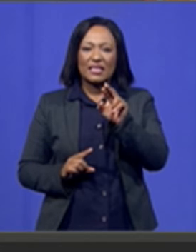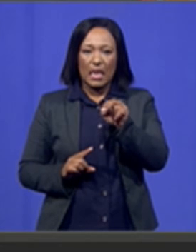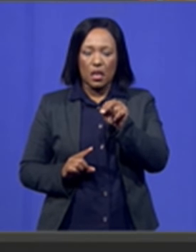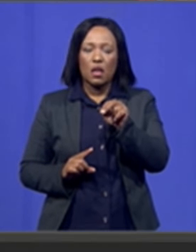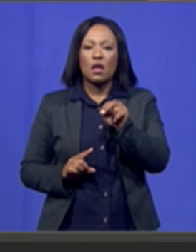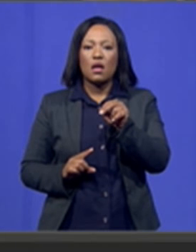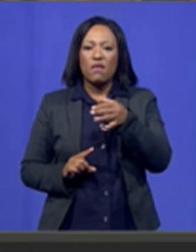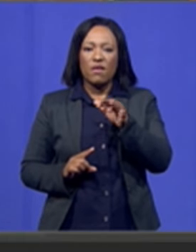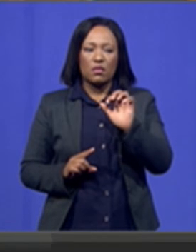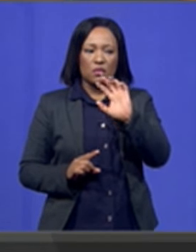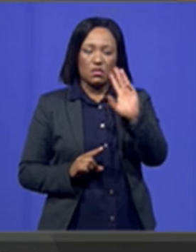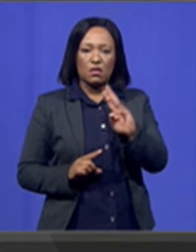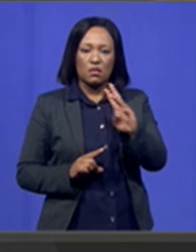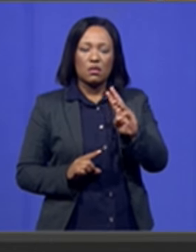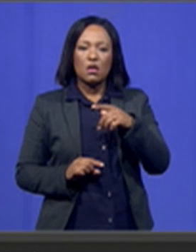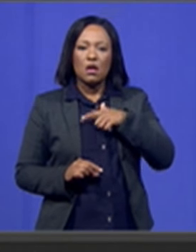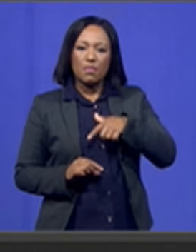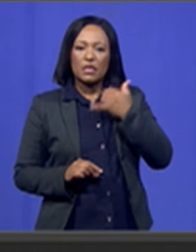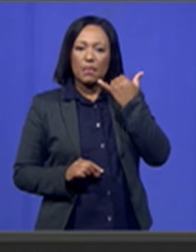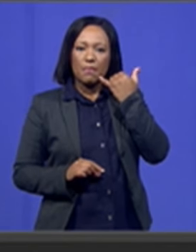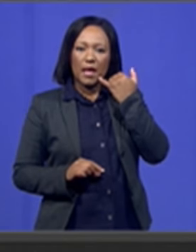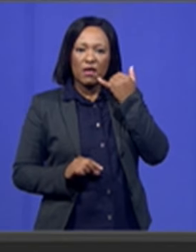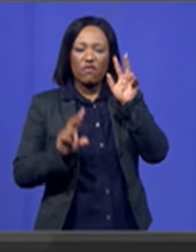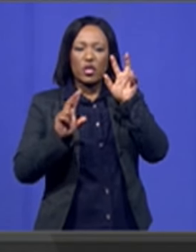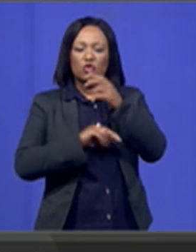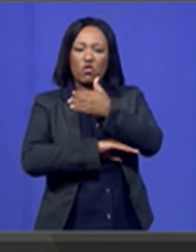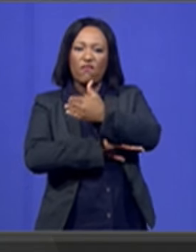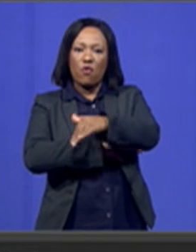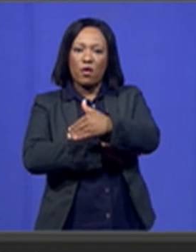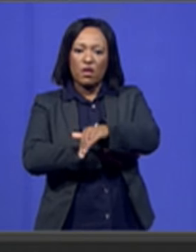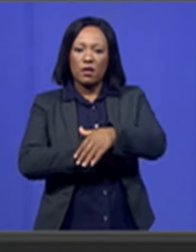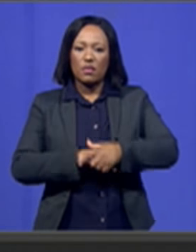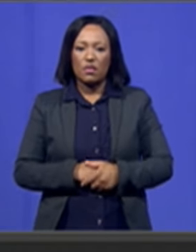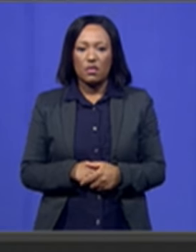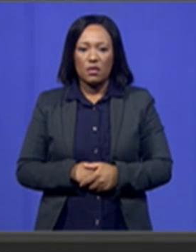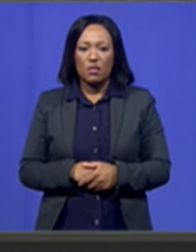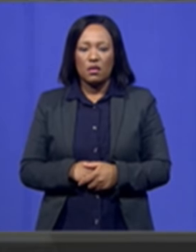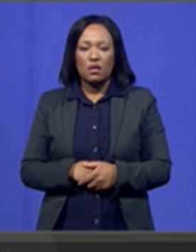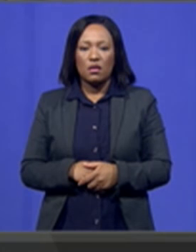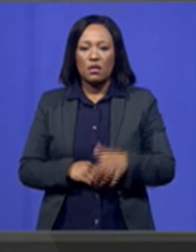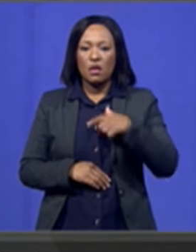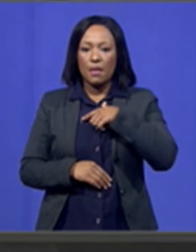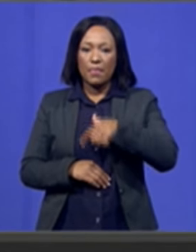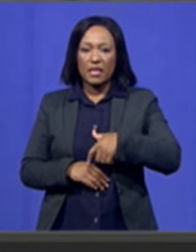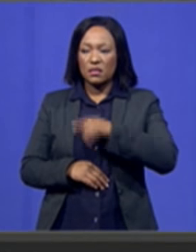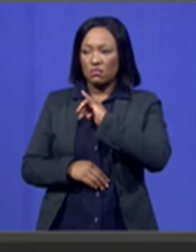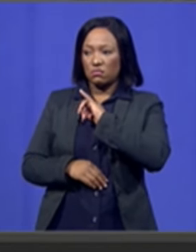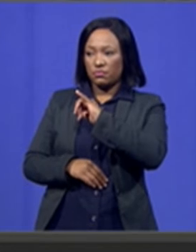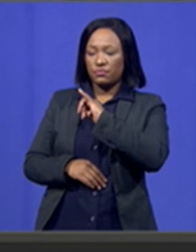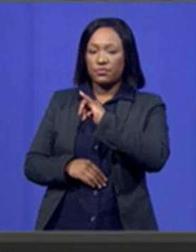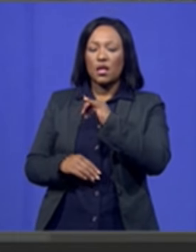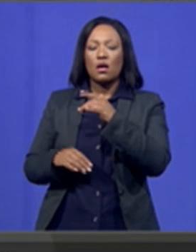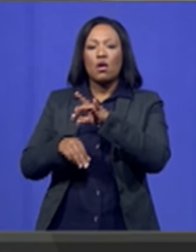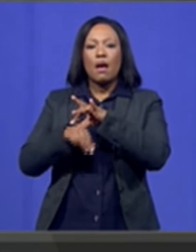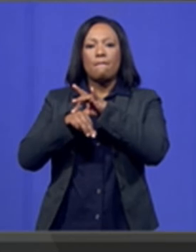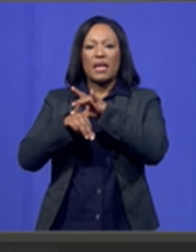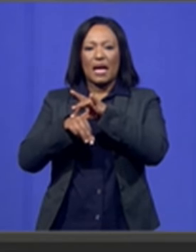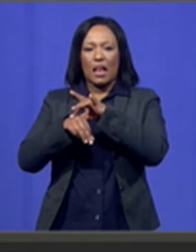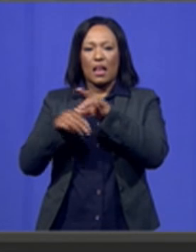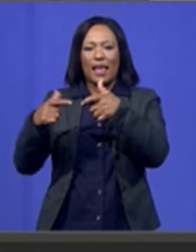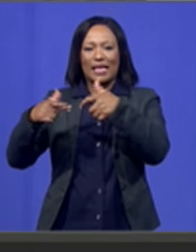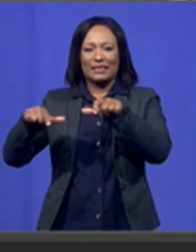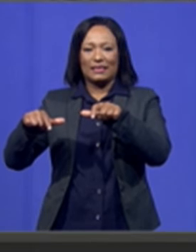ka ga ditshwaelo tsa gagwe mo morerong wa tsa bofaladi. President Thabo Mbeki, like myself, we have medical aid. We live in houses with